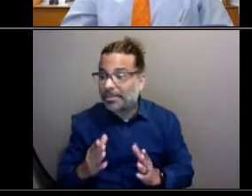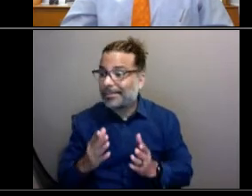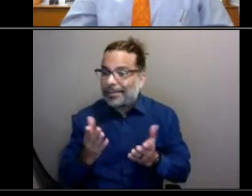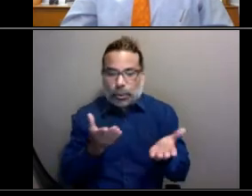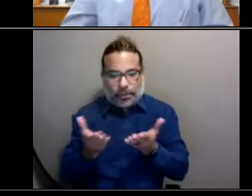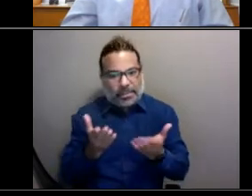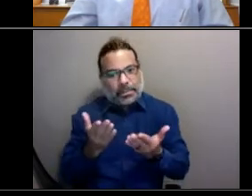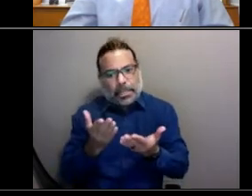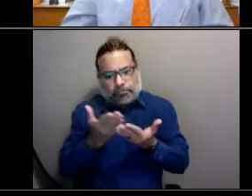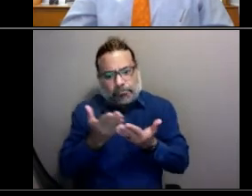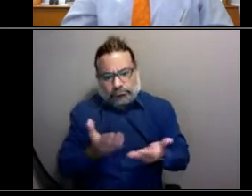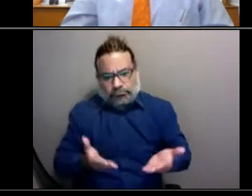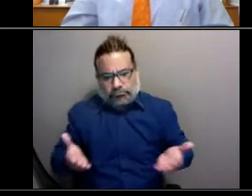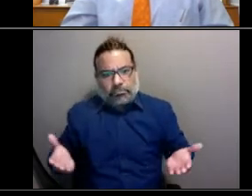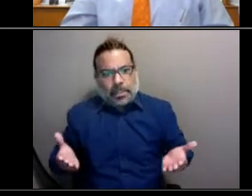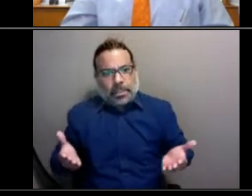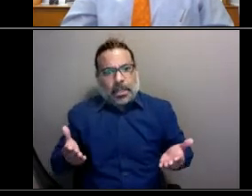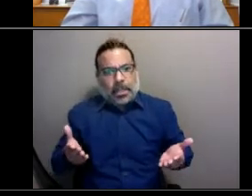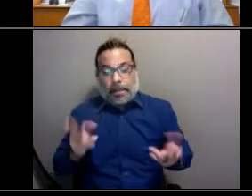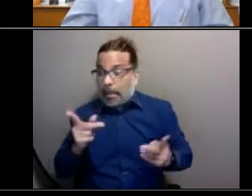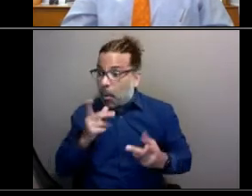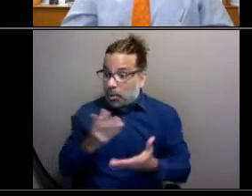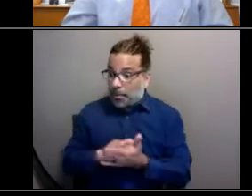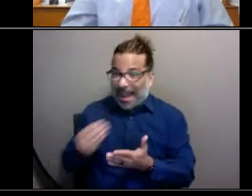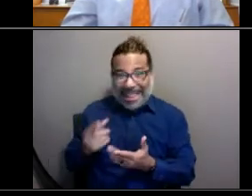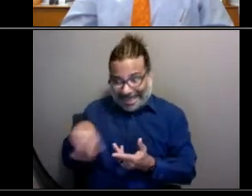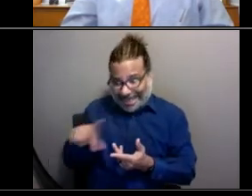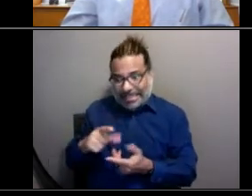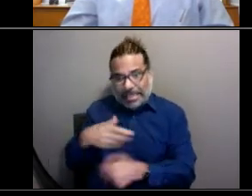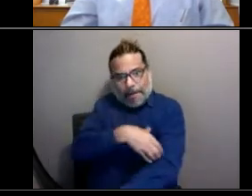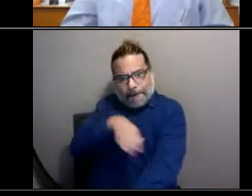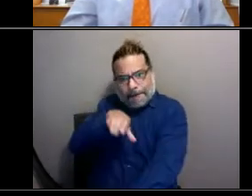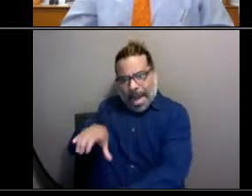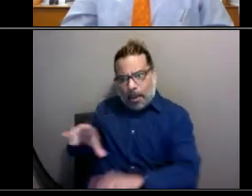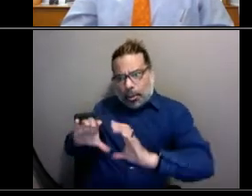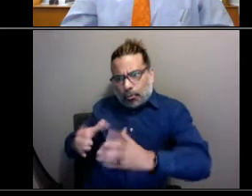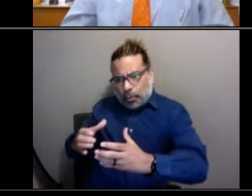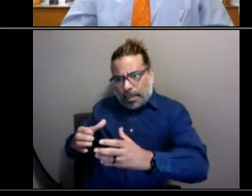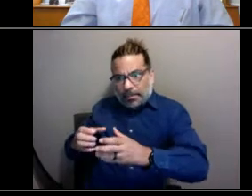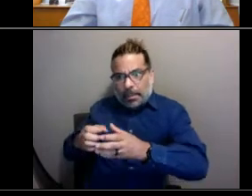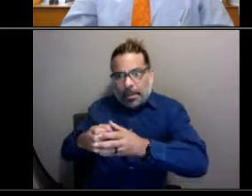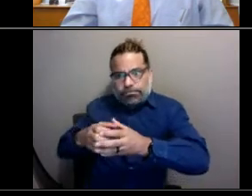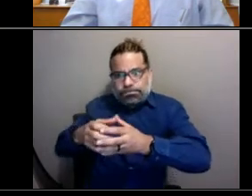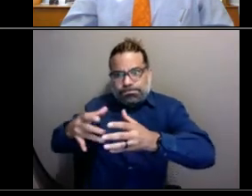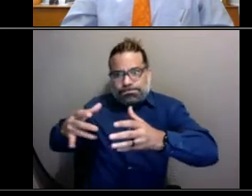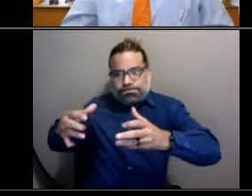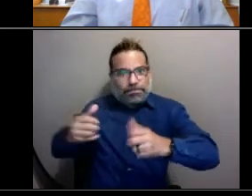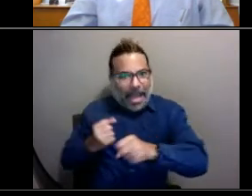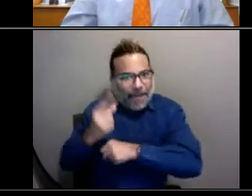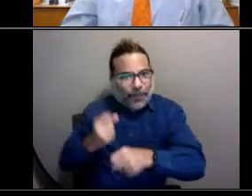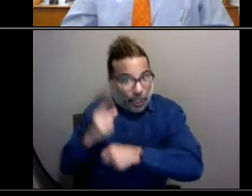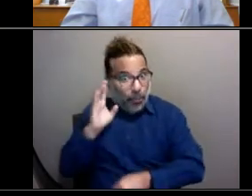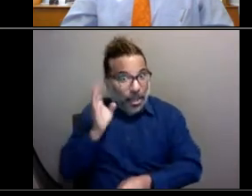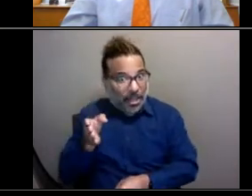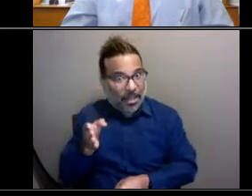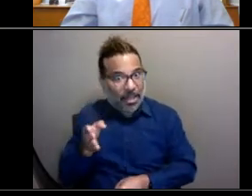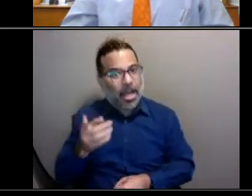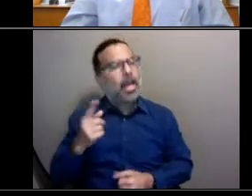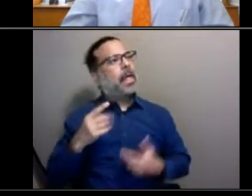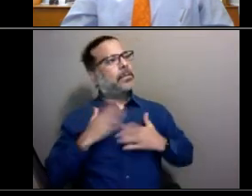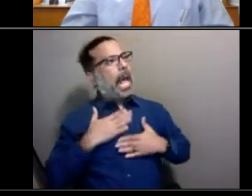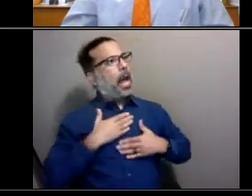for people to buy them. I mean, this is an empowered cohort that's growing in size every year. And that's how we like to think